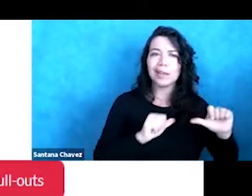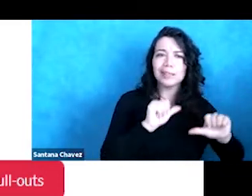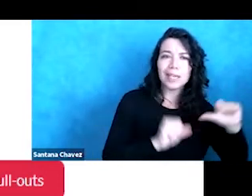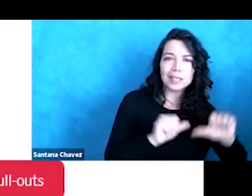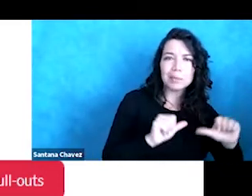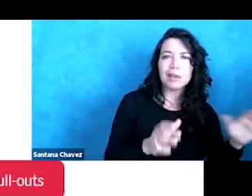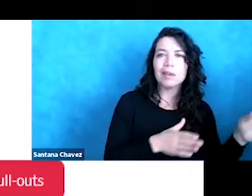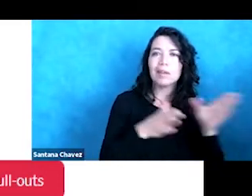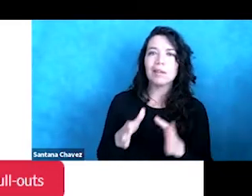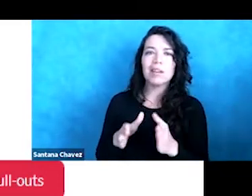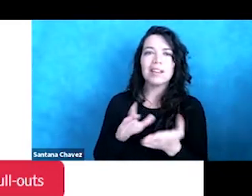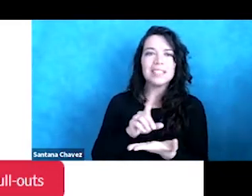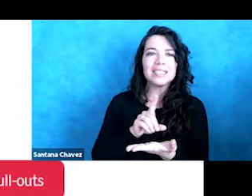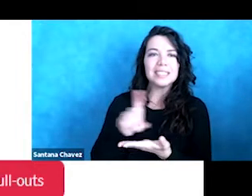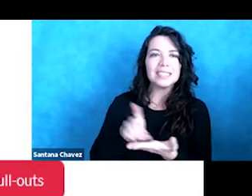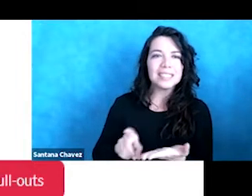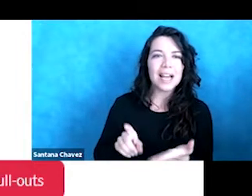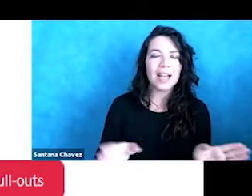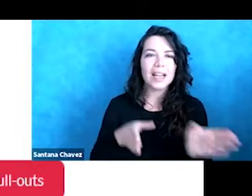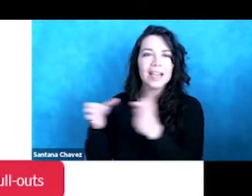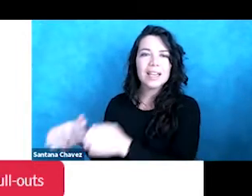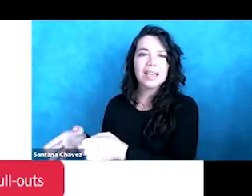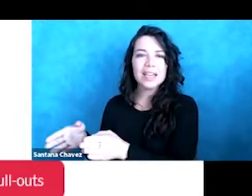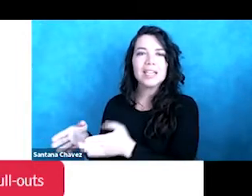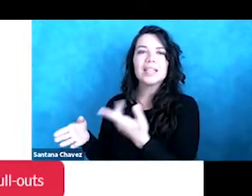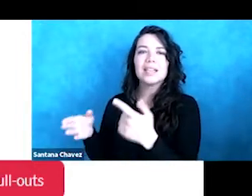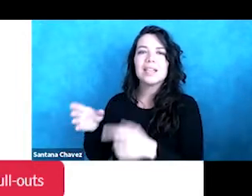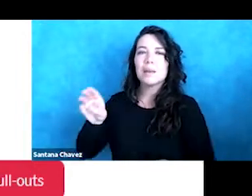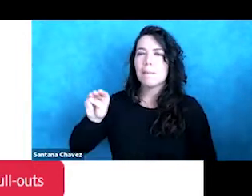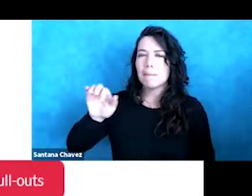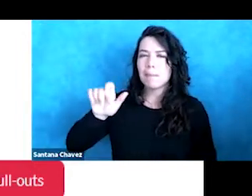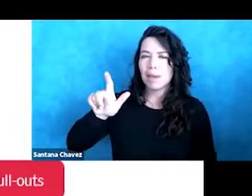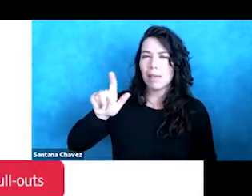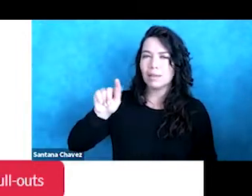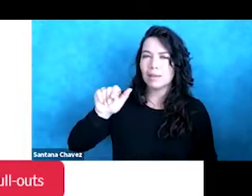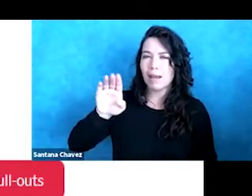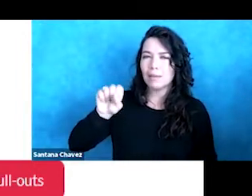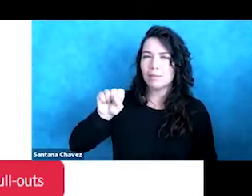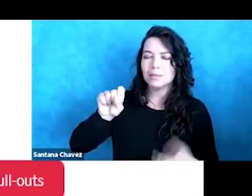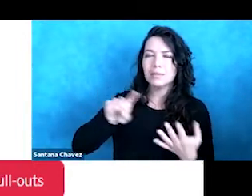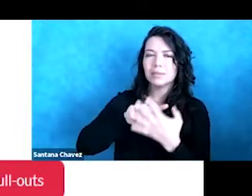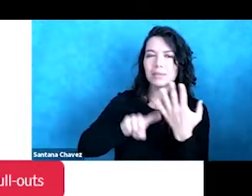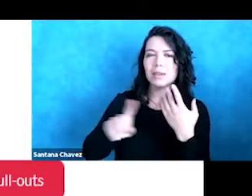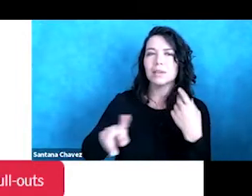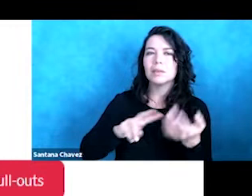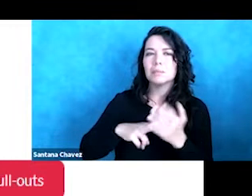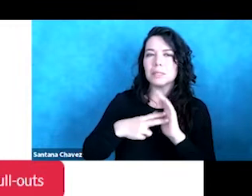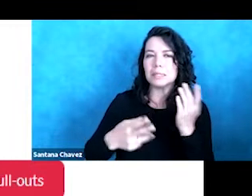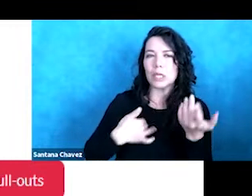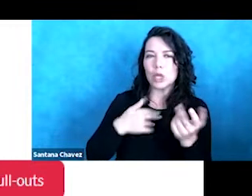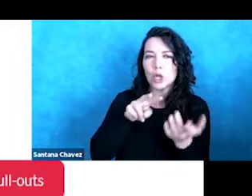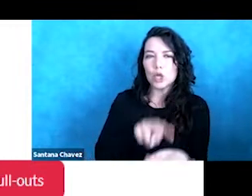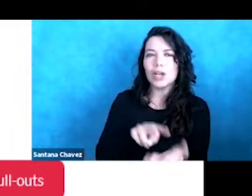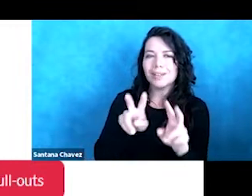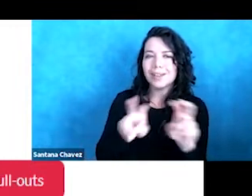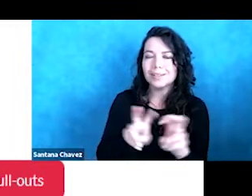tabs. We also have 3 annexes. Those look at a compendium of